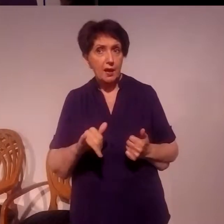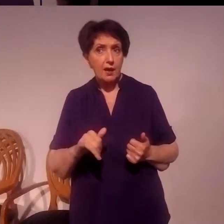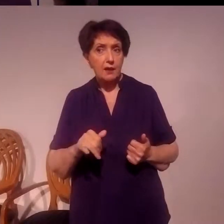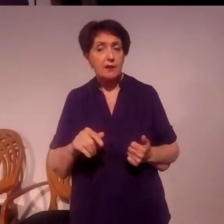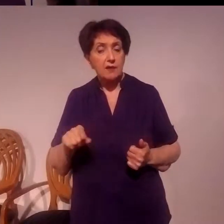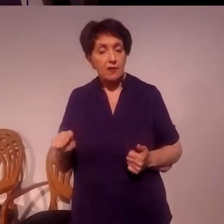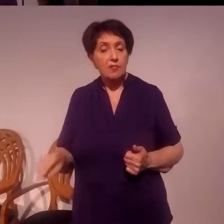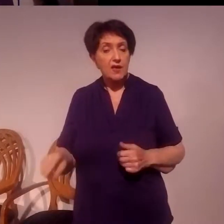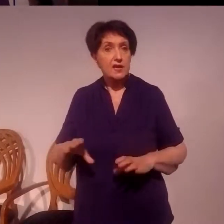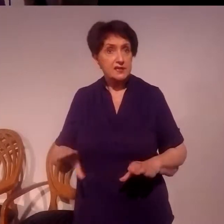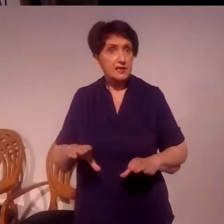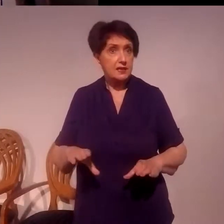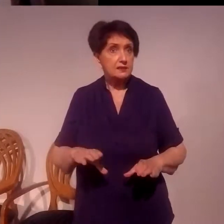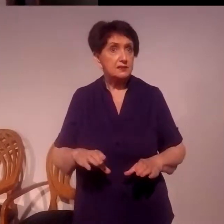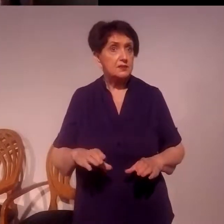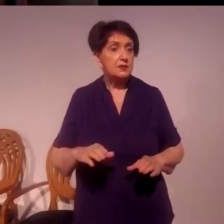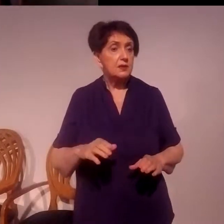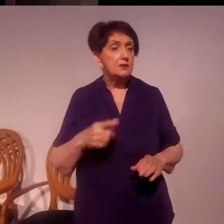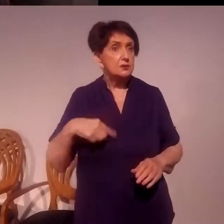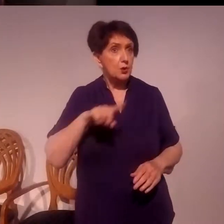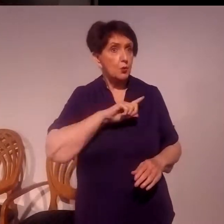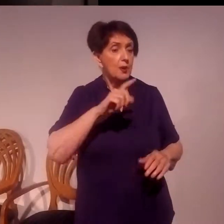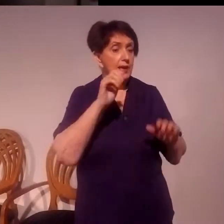that have done this, so we can.